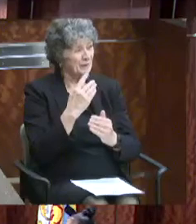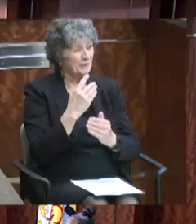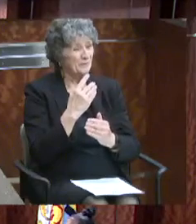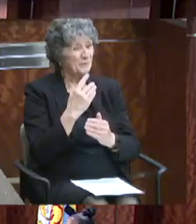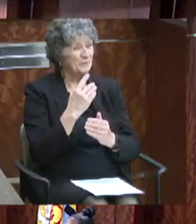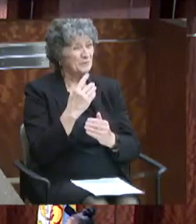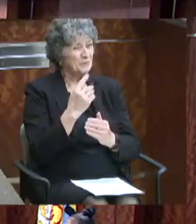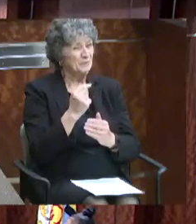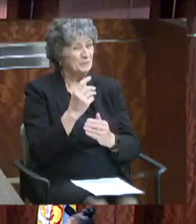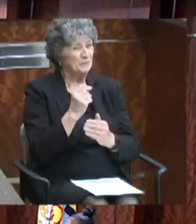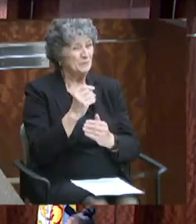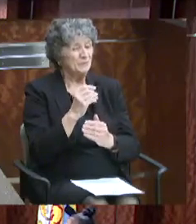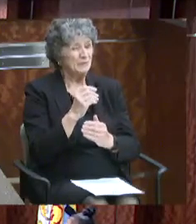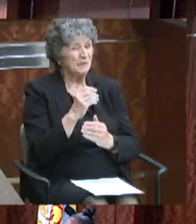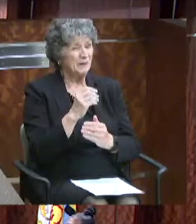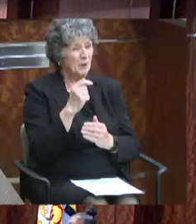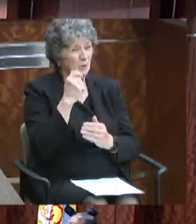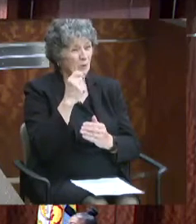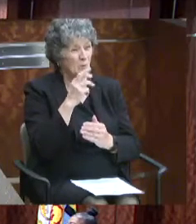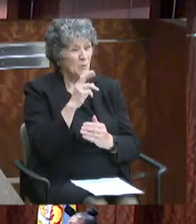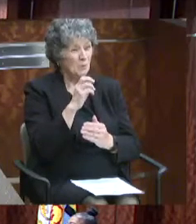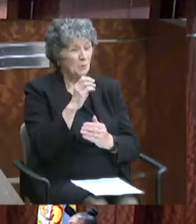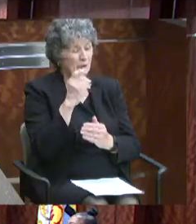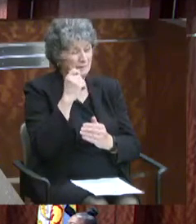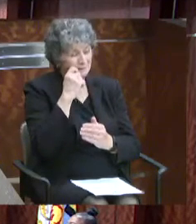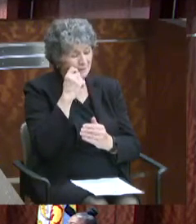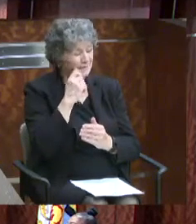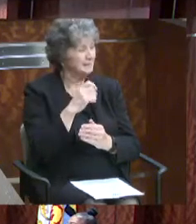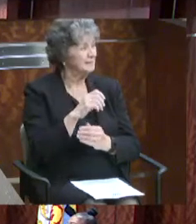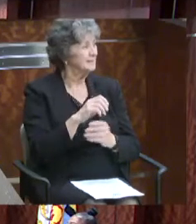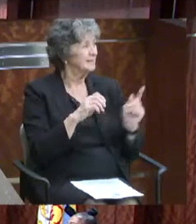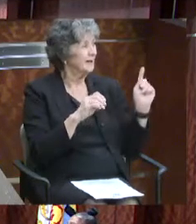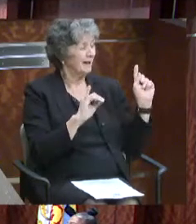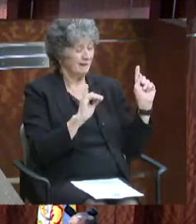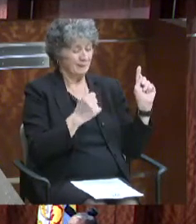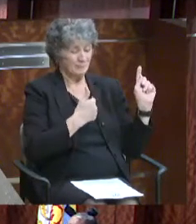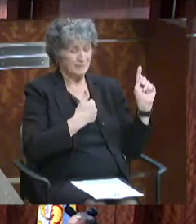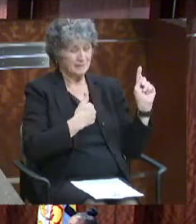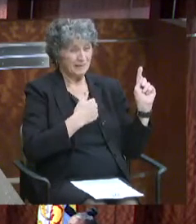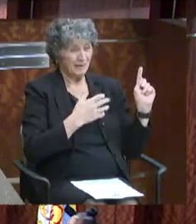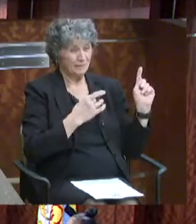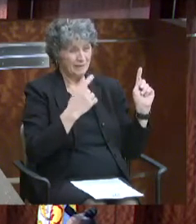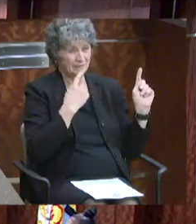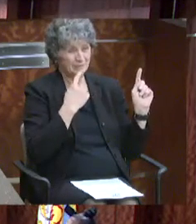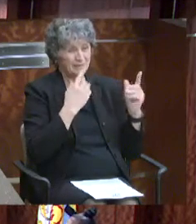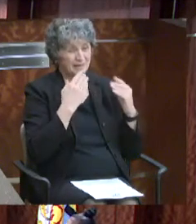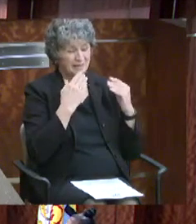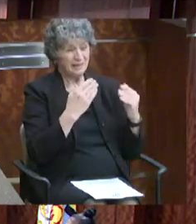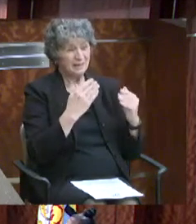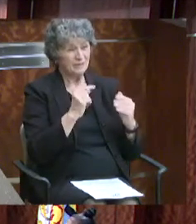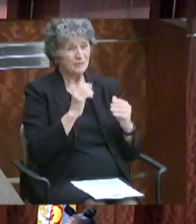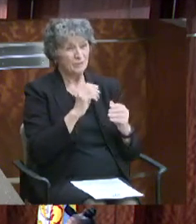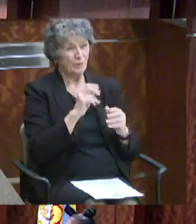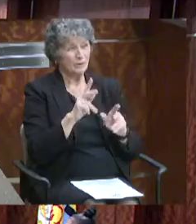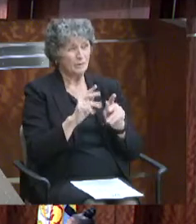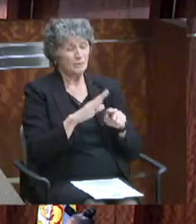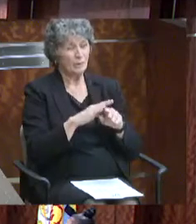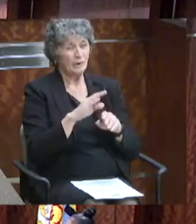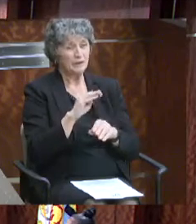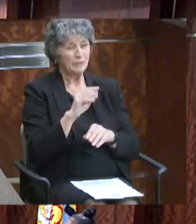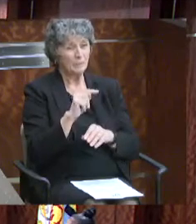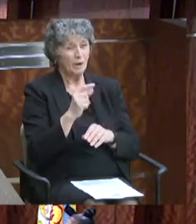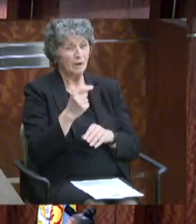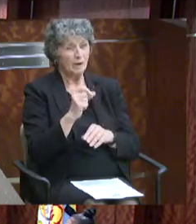also recognize Mr. Dreyer and the rest of the people from the Montgomery Street area for doing all the cleanup the other day. It certainly is